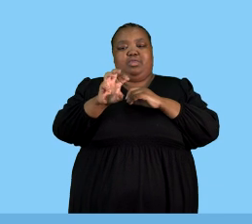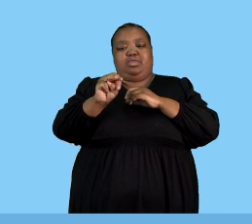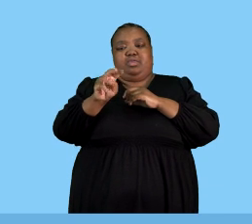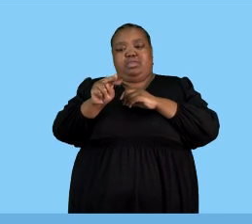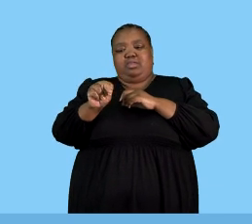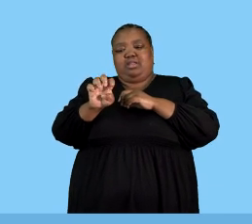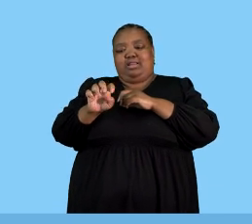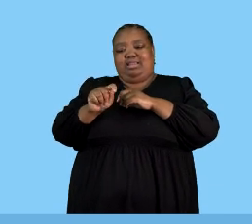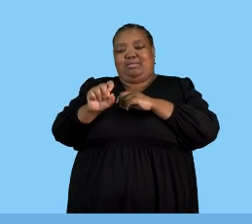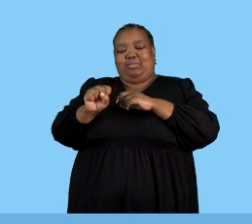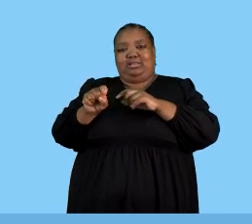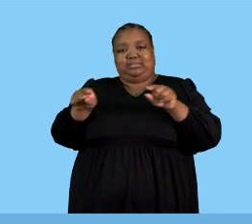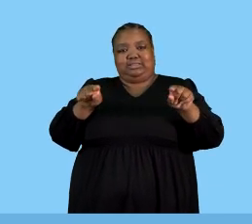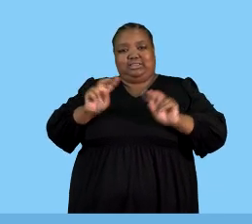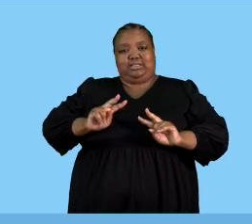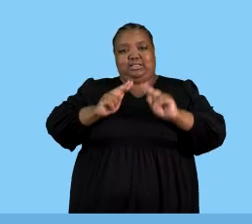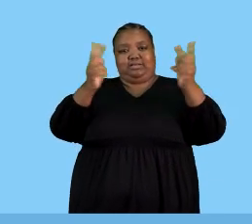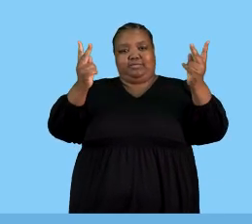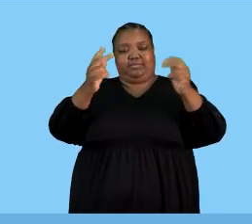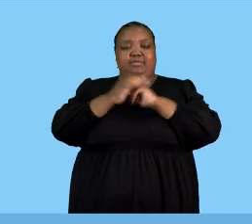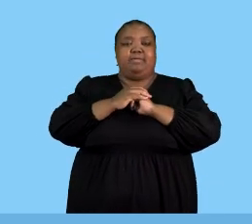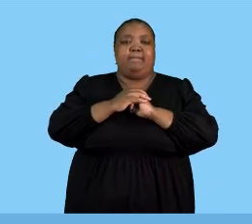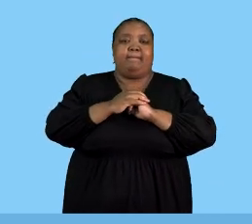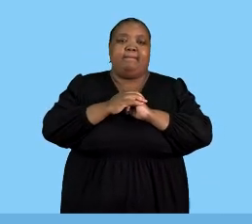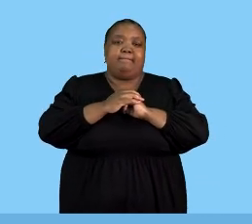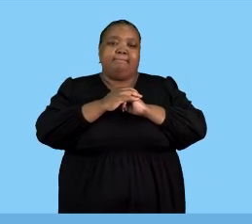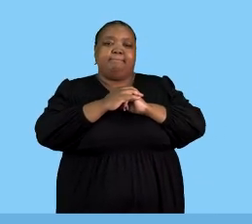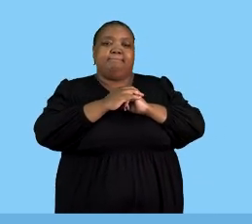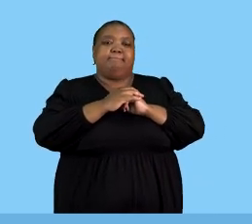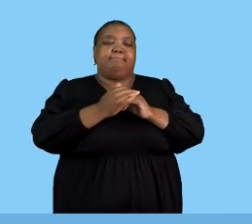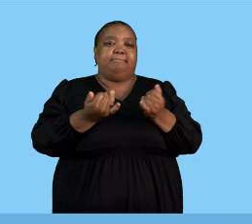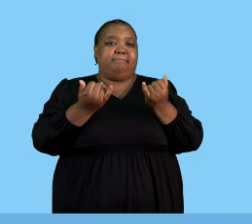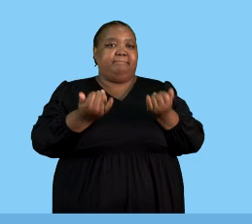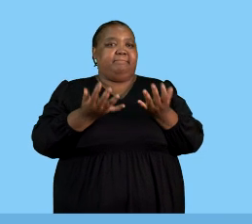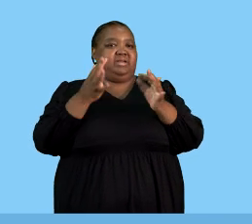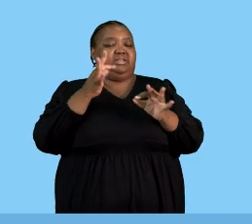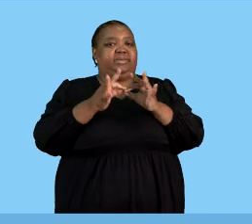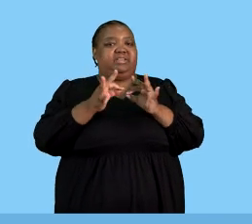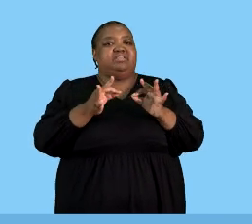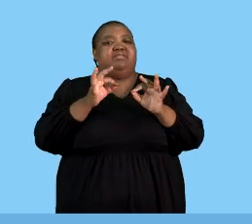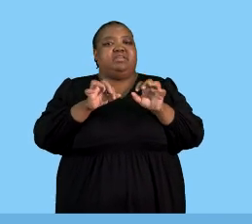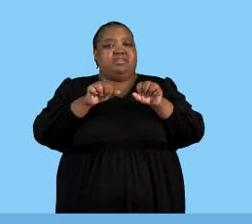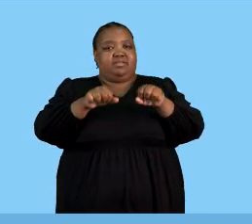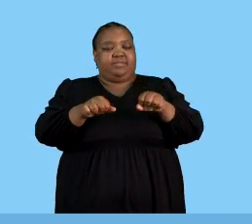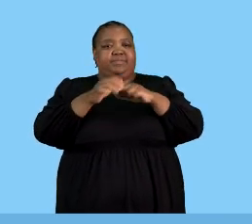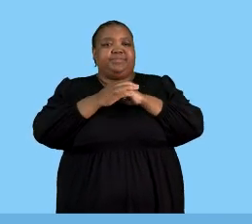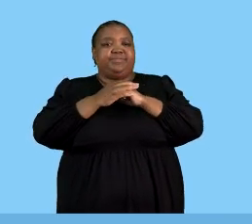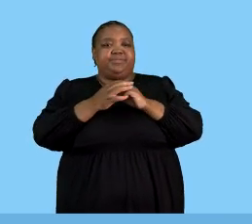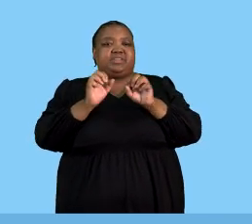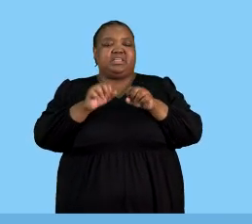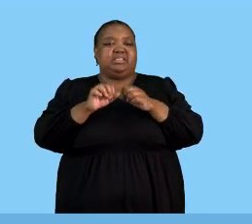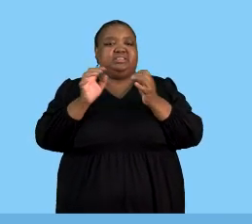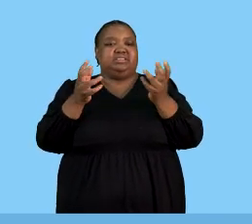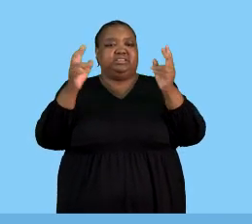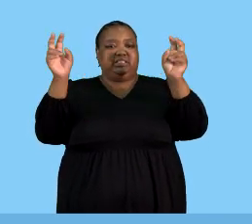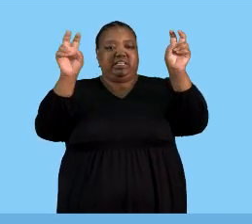two substances are different from each other. If now we're to be specific and say now we are supplying a